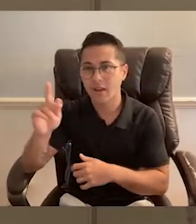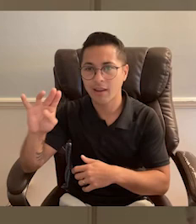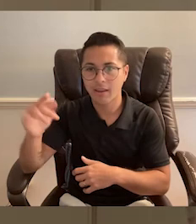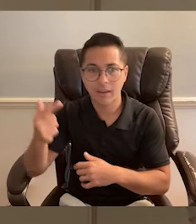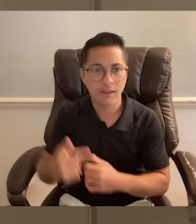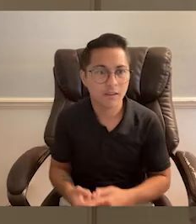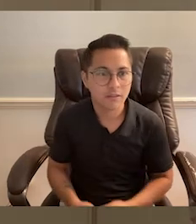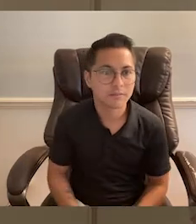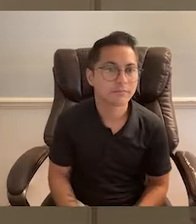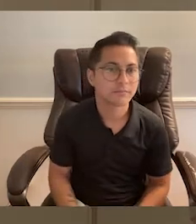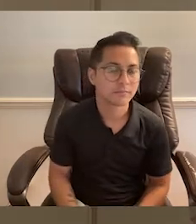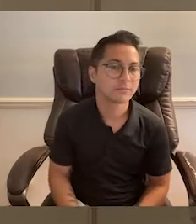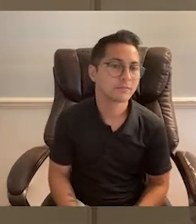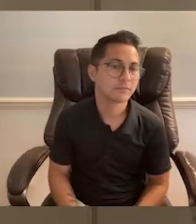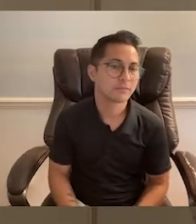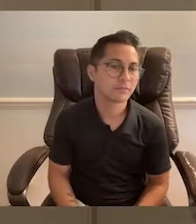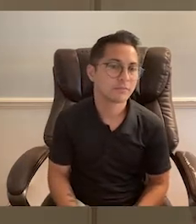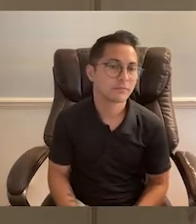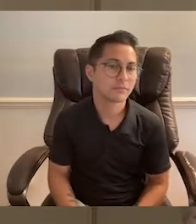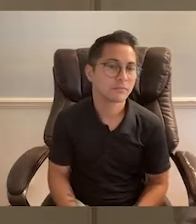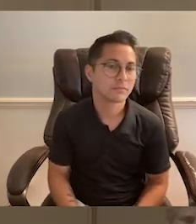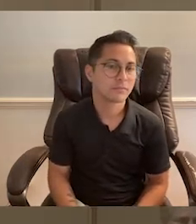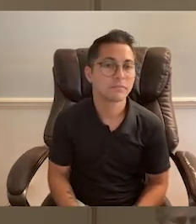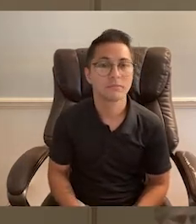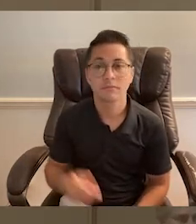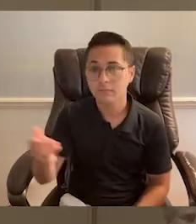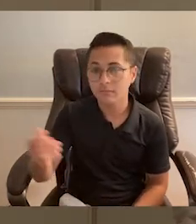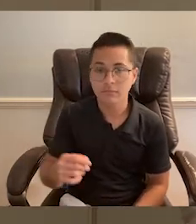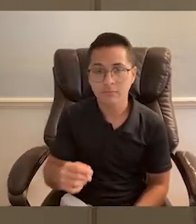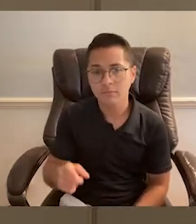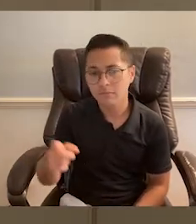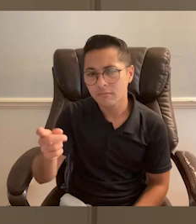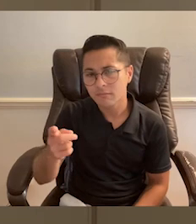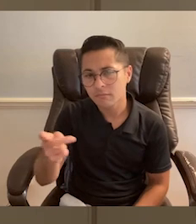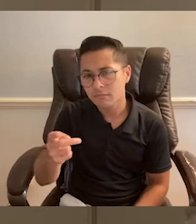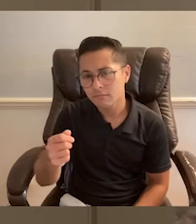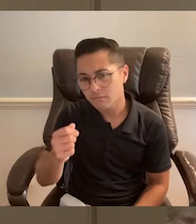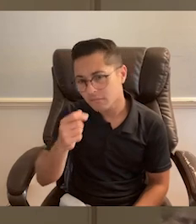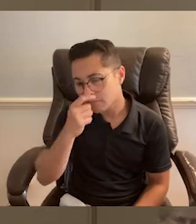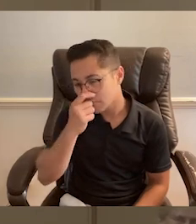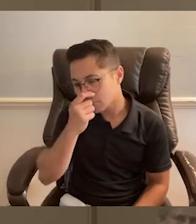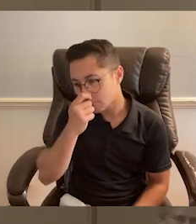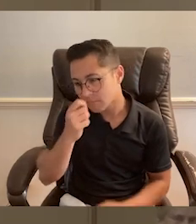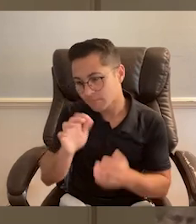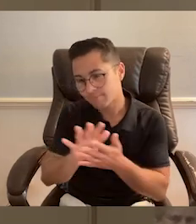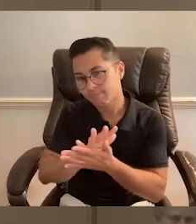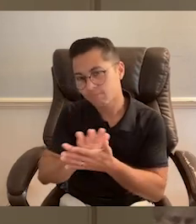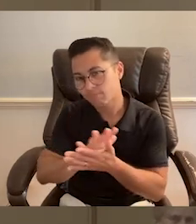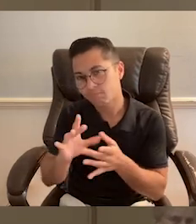limb exoskeletal system is balance. Right. That's exactly the next point, because he has no